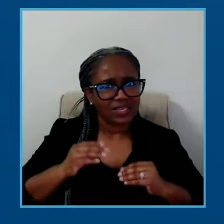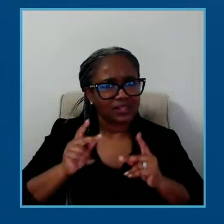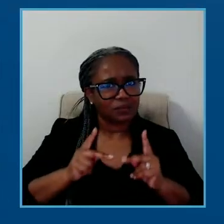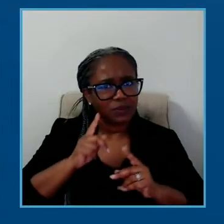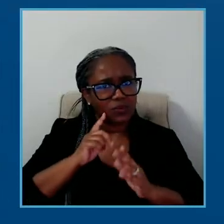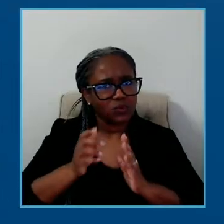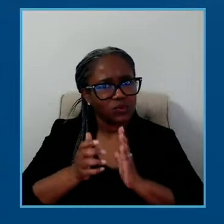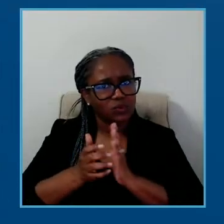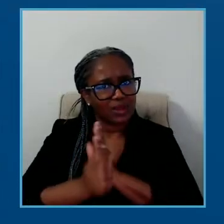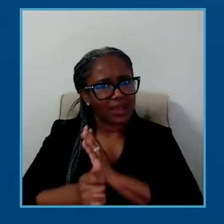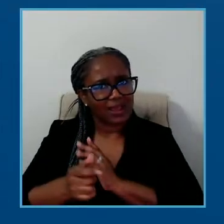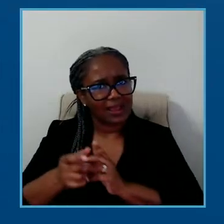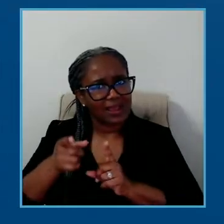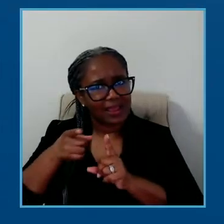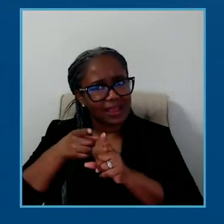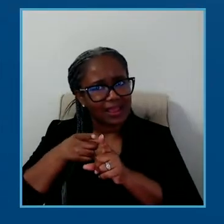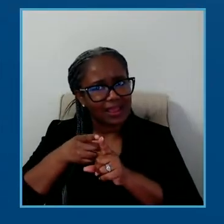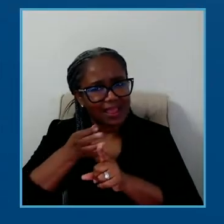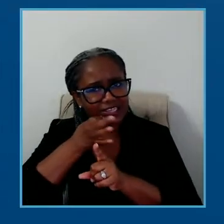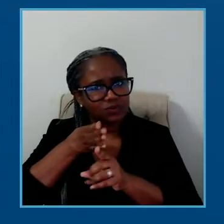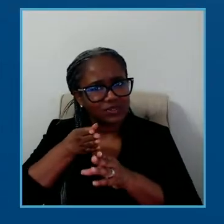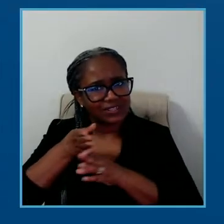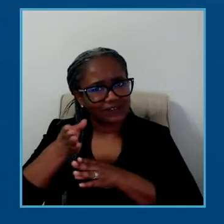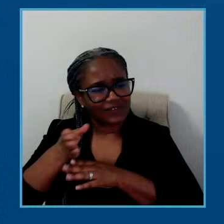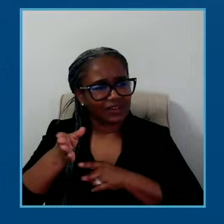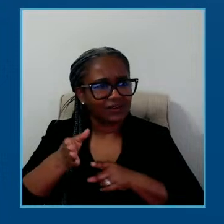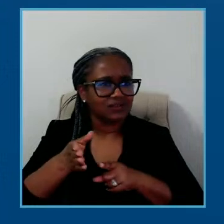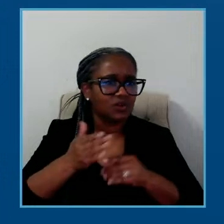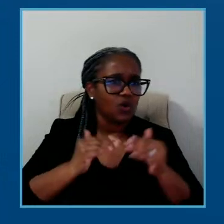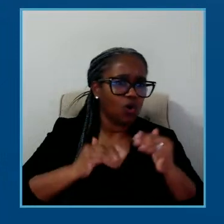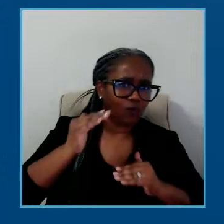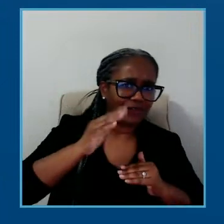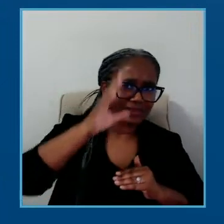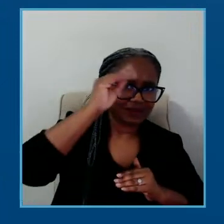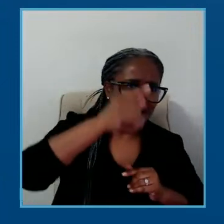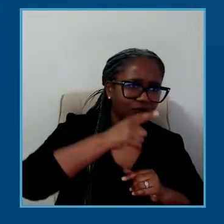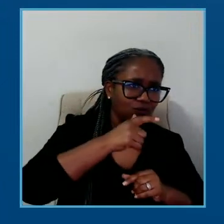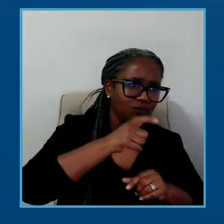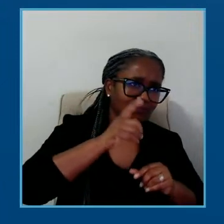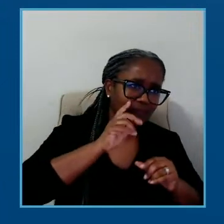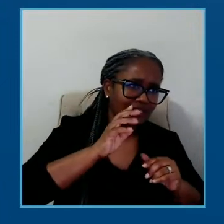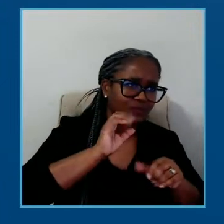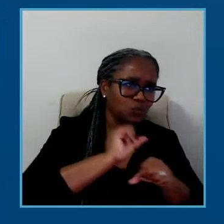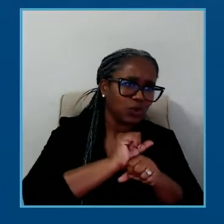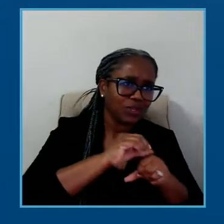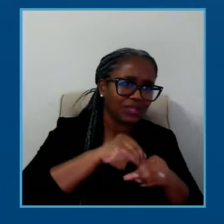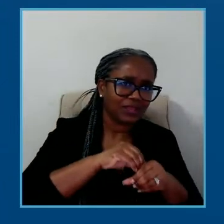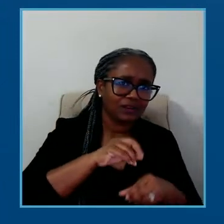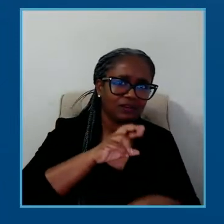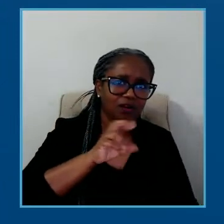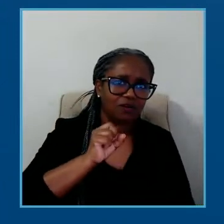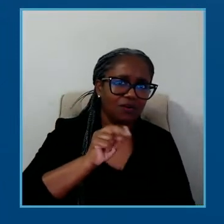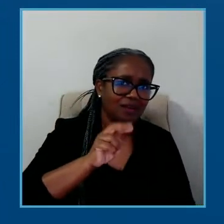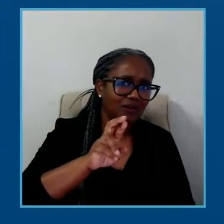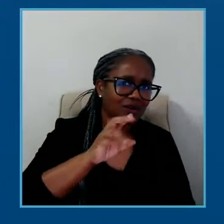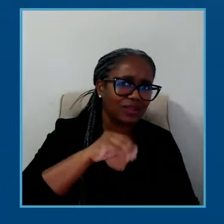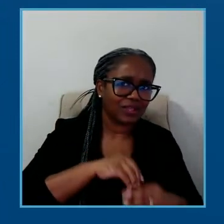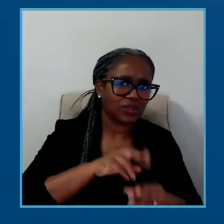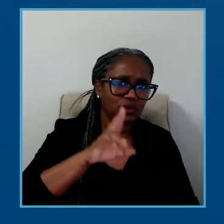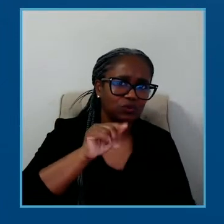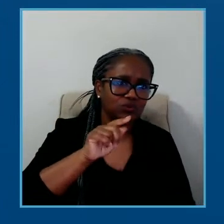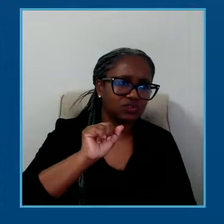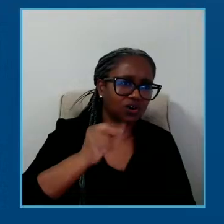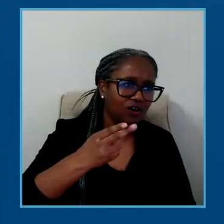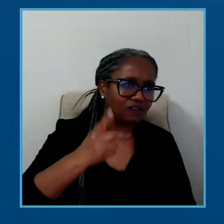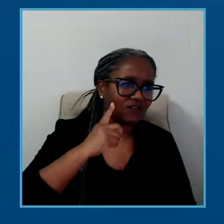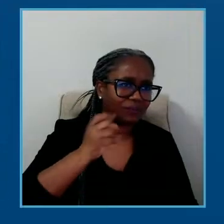field and who can, and even I can read the Robert's Rules of Order, have been in lots of meetings with them. I can see the